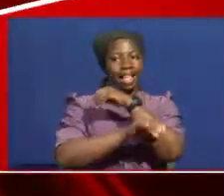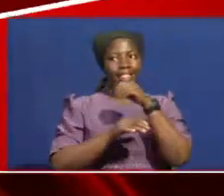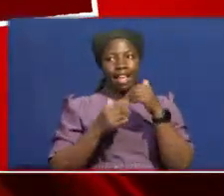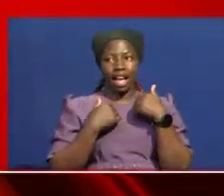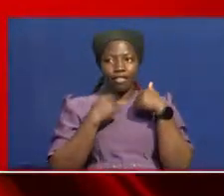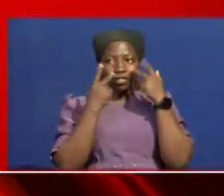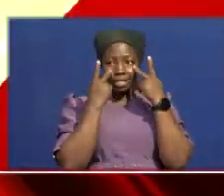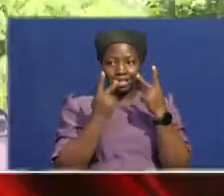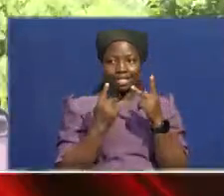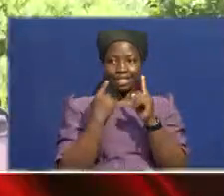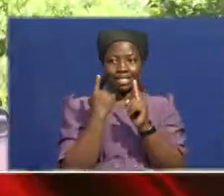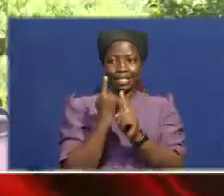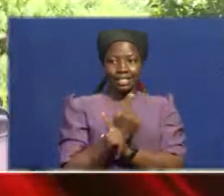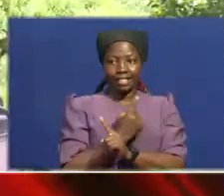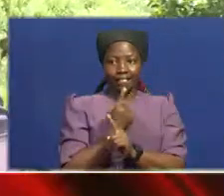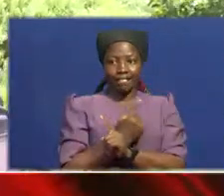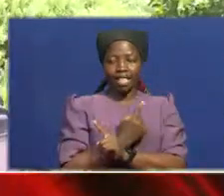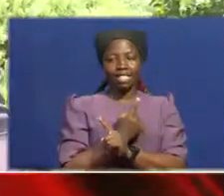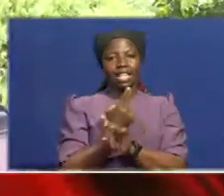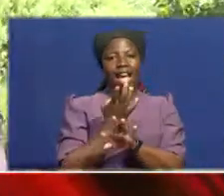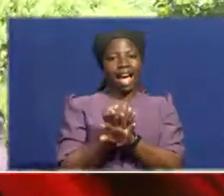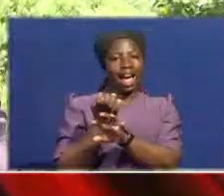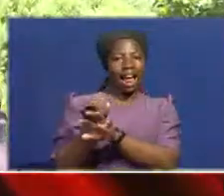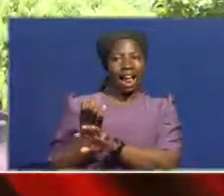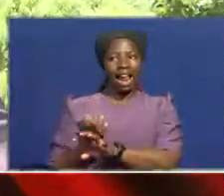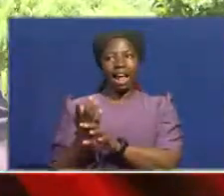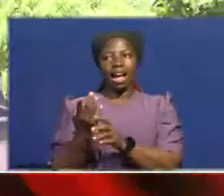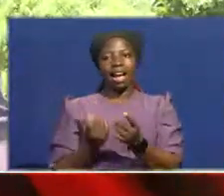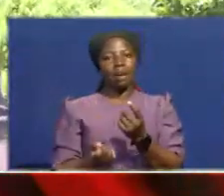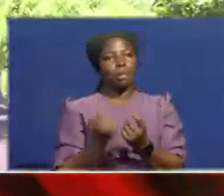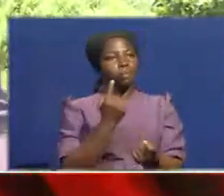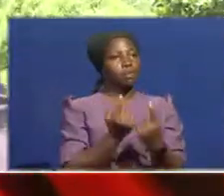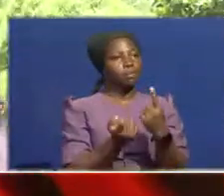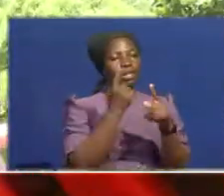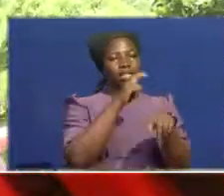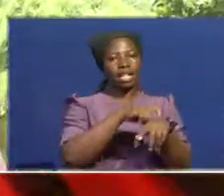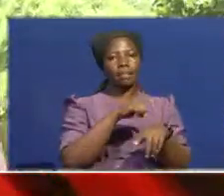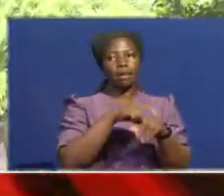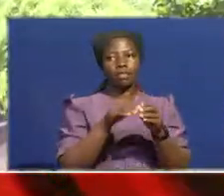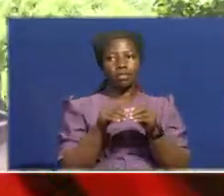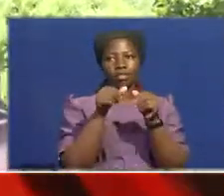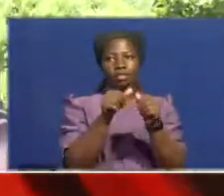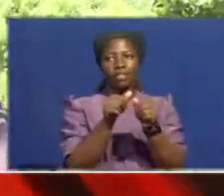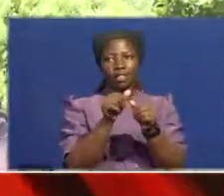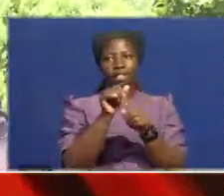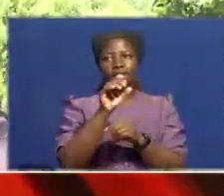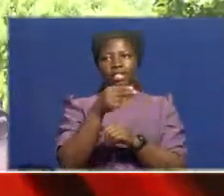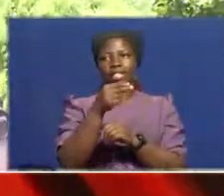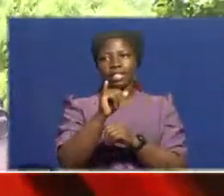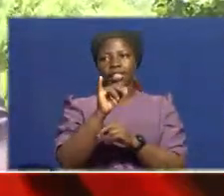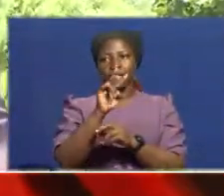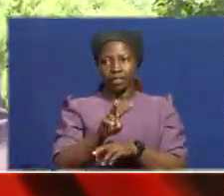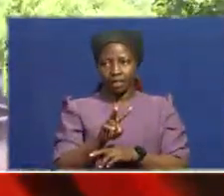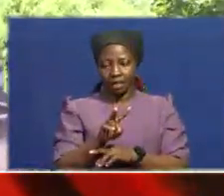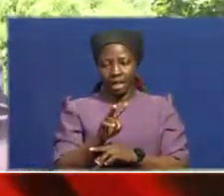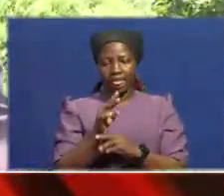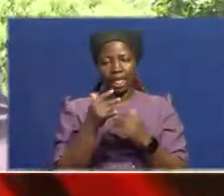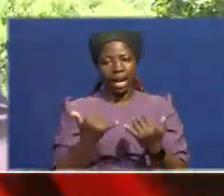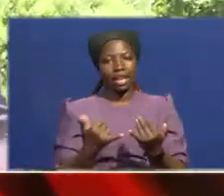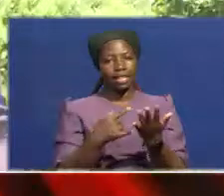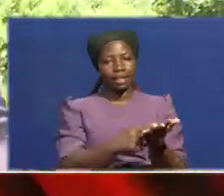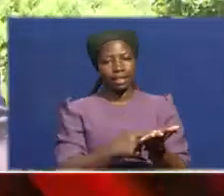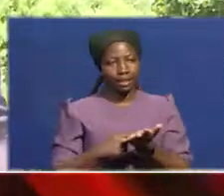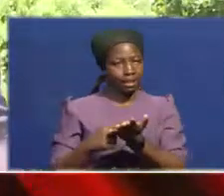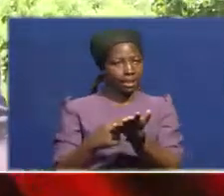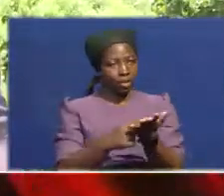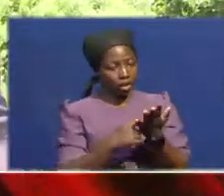different complexities coming in when it comes to the fight against HIV. And of course, the latest discourse we are actually having is